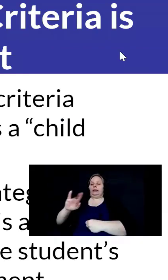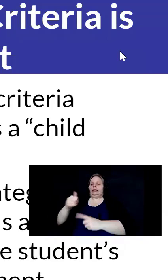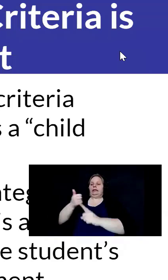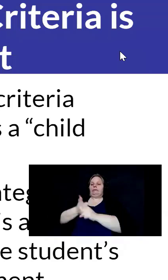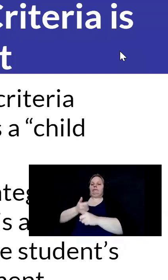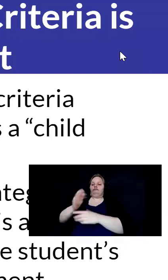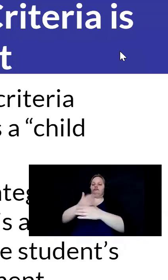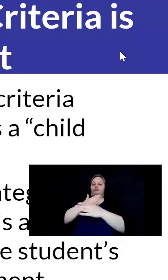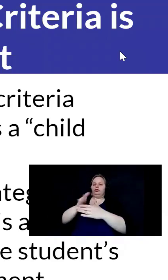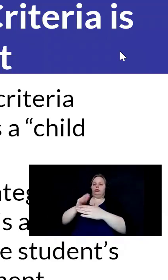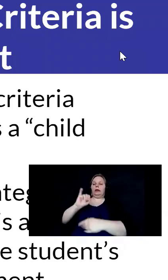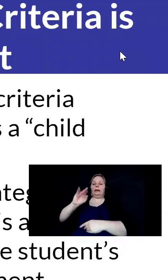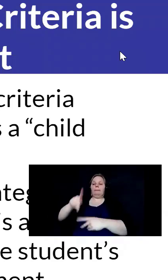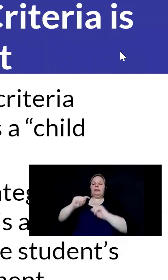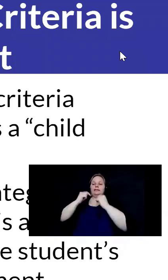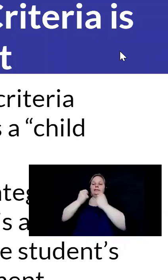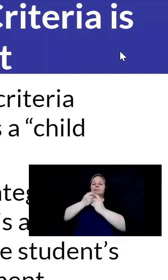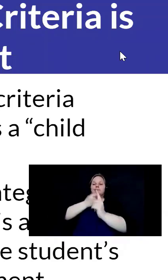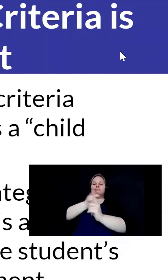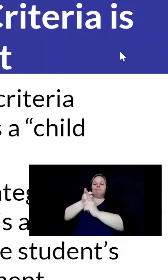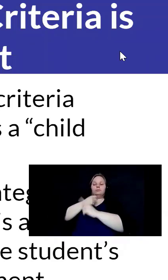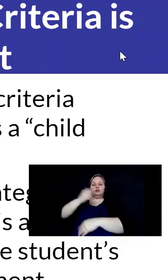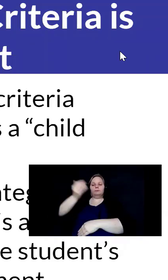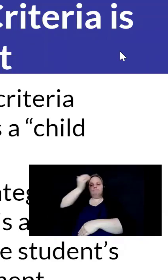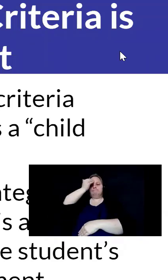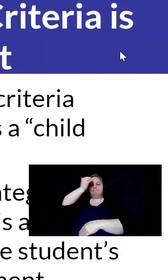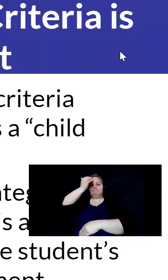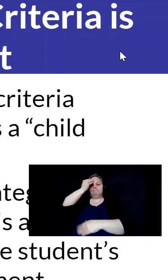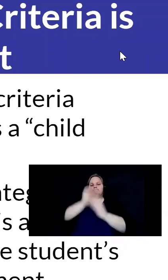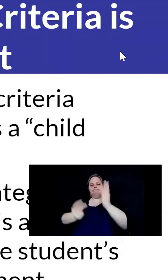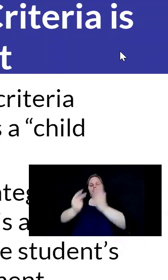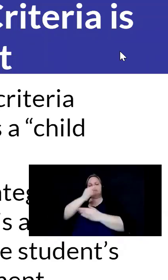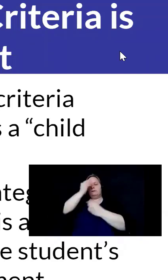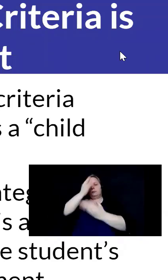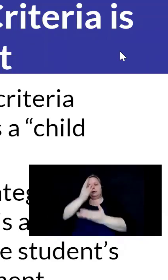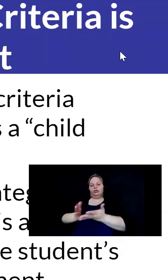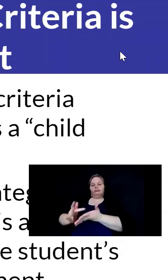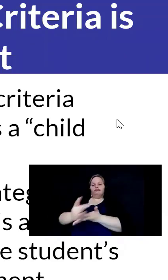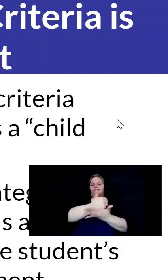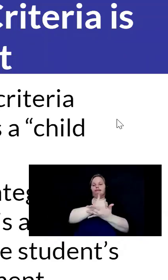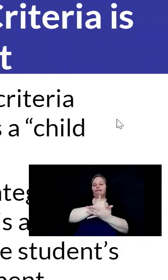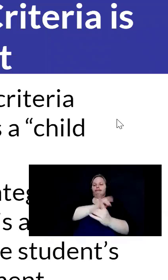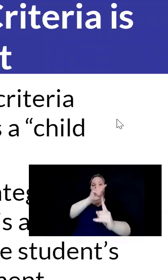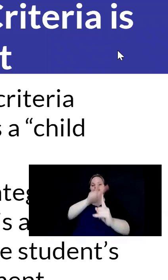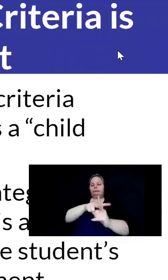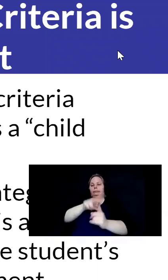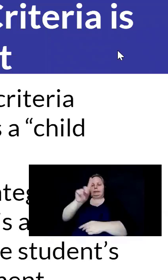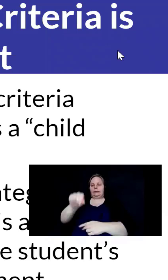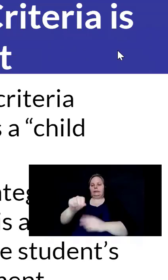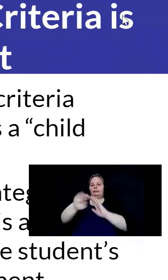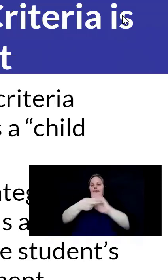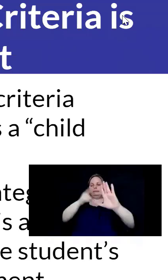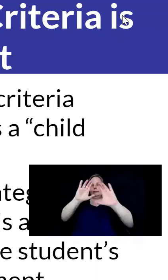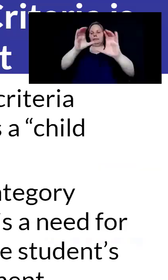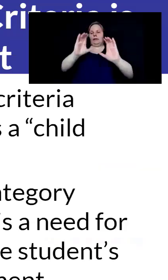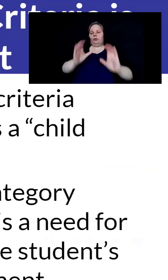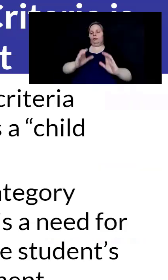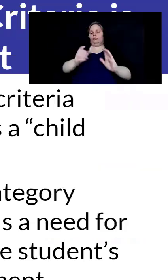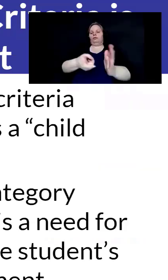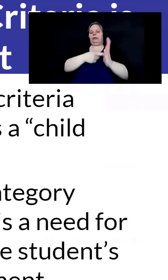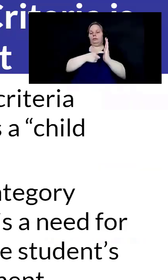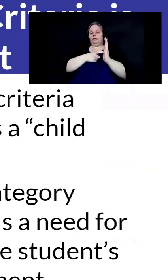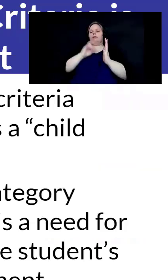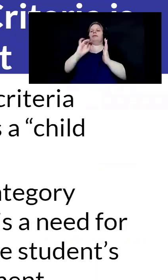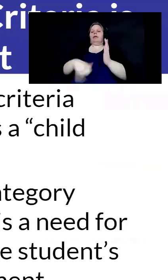IEP teams should be aware that reviewing the information collected to apply the disability category criteria will